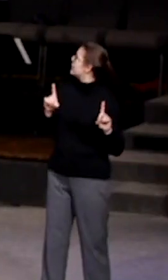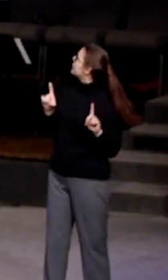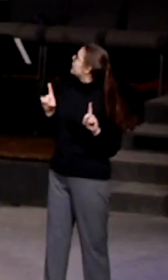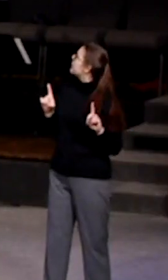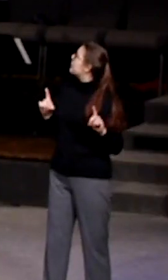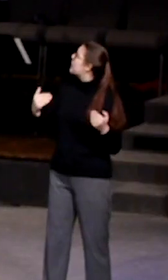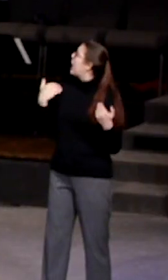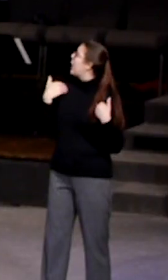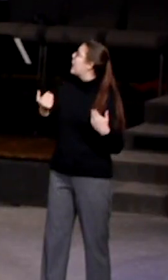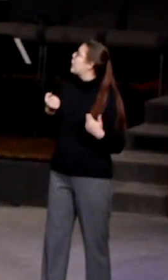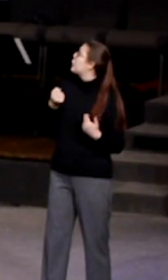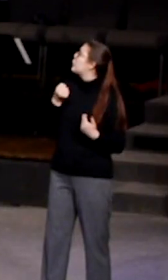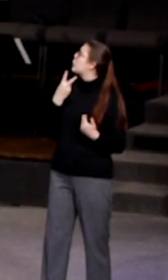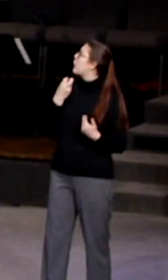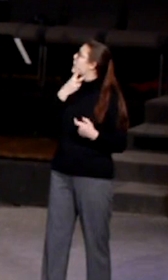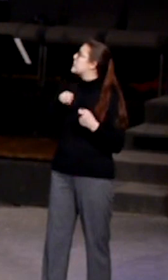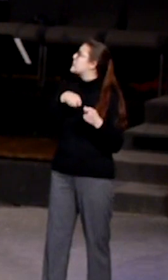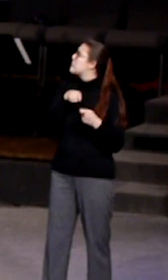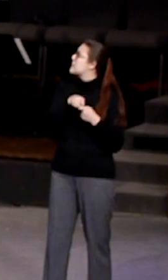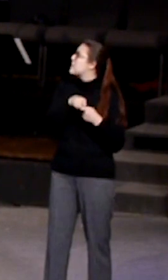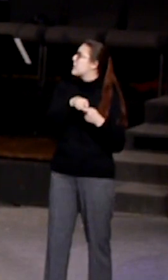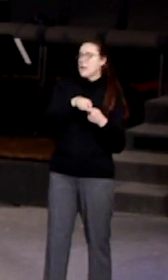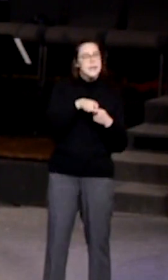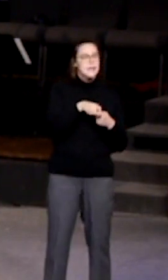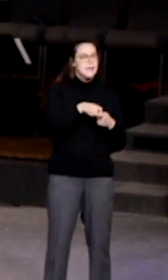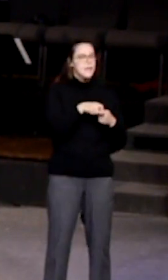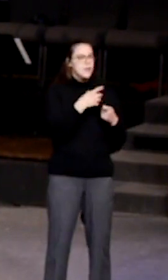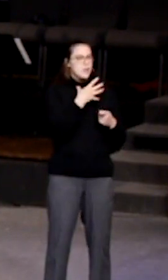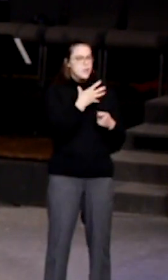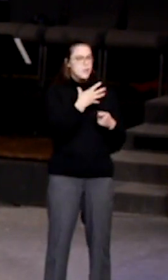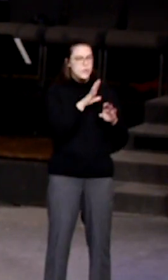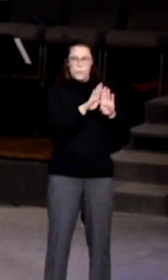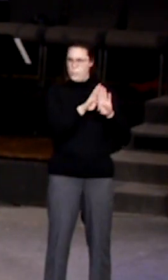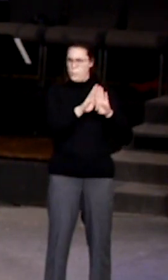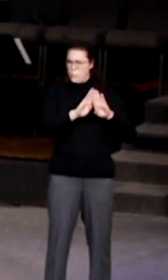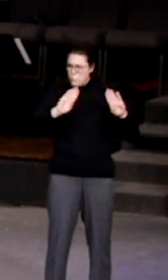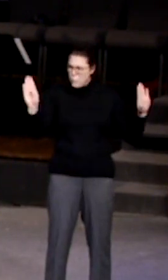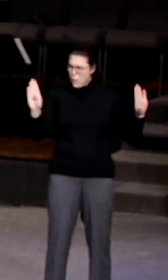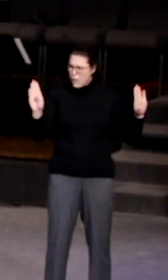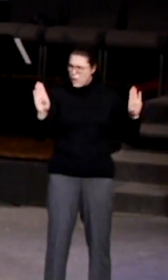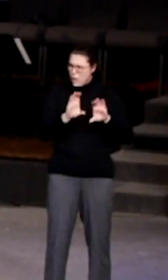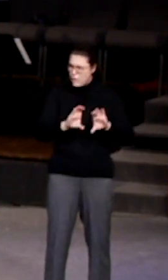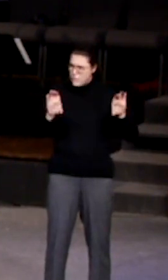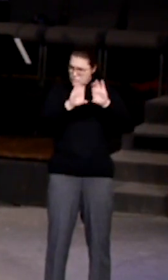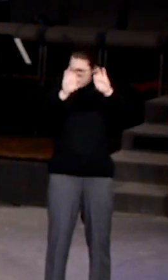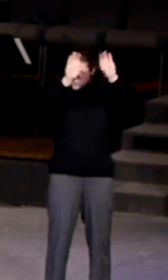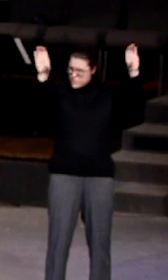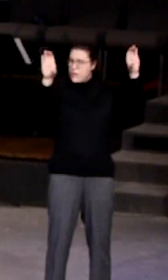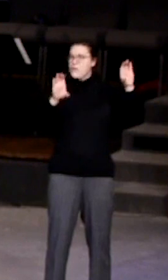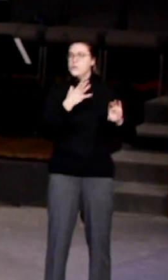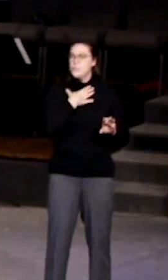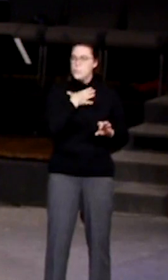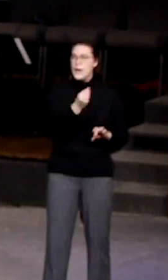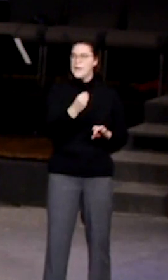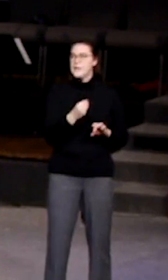12 specific rows of blocks. The clouds were white, the wall was whiter, and the dome on top was even whiter.